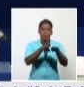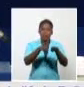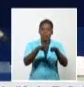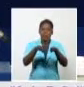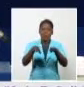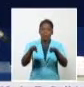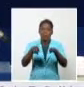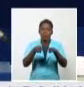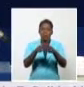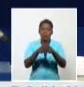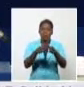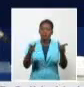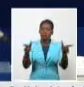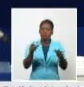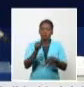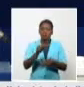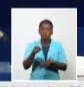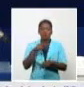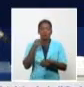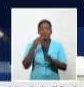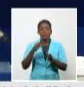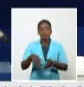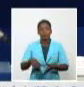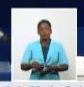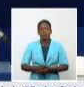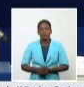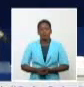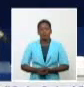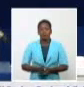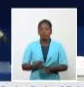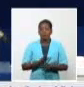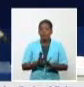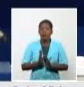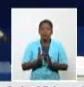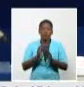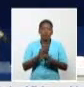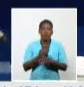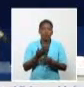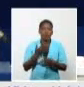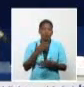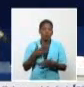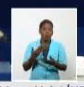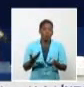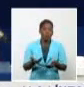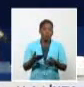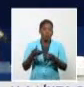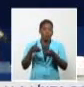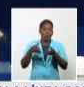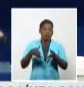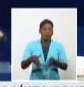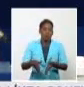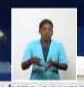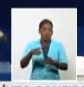And this is something that is not exclusive to Brazil. I say this because there are other images that we've seen